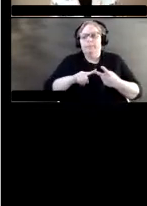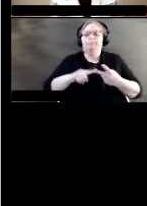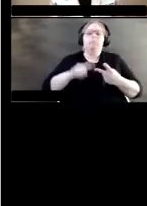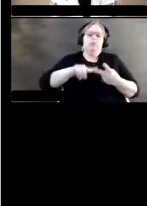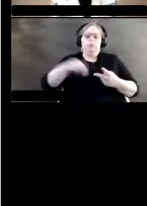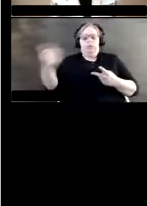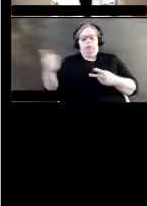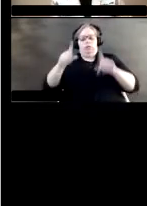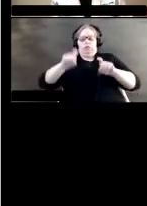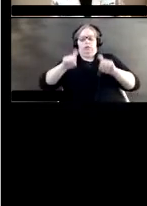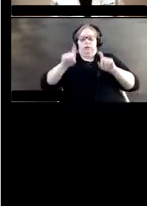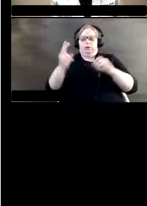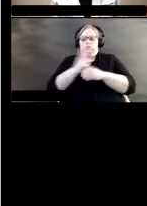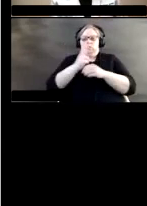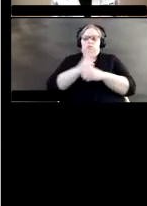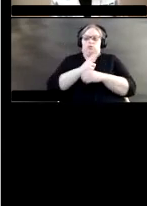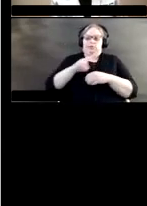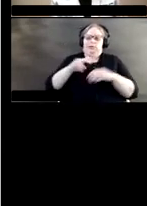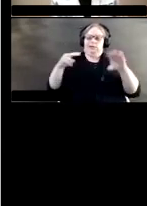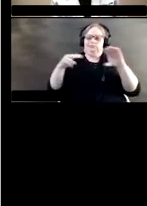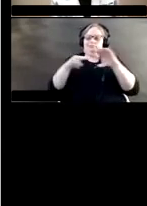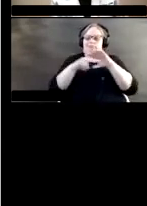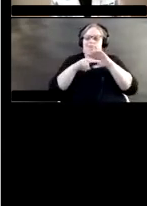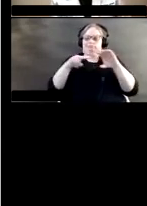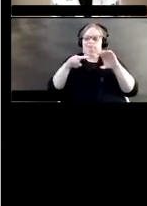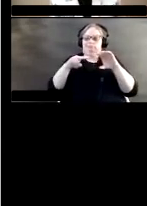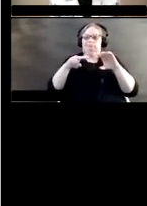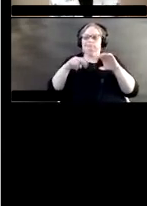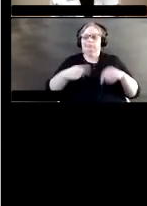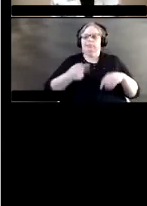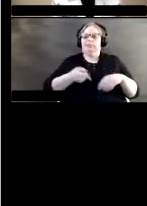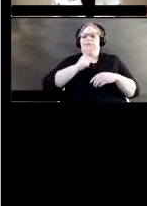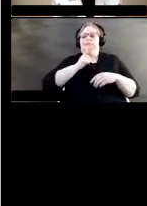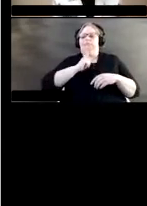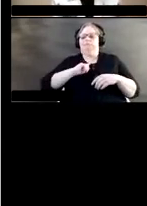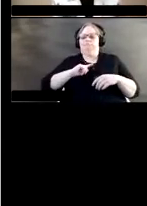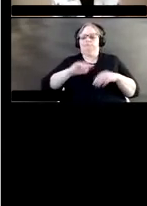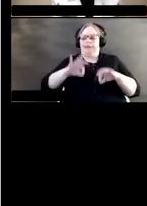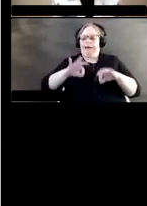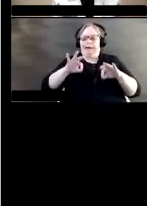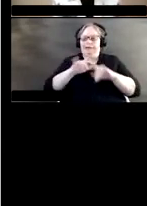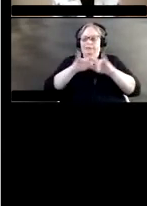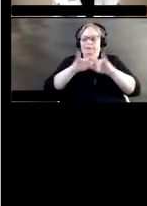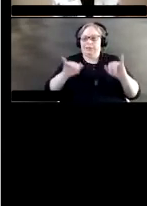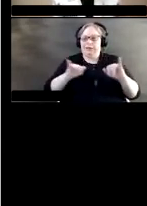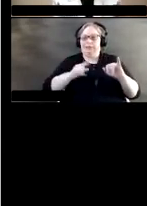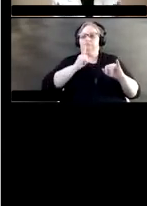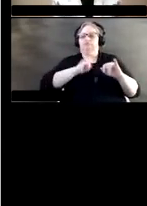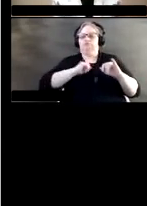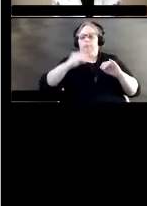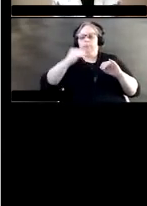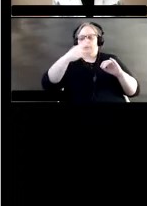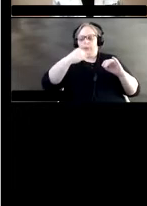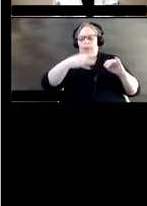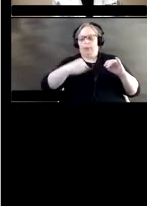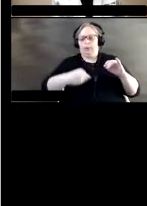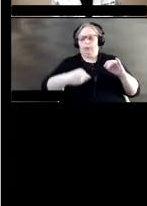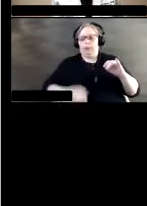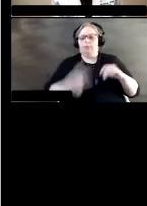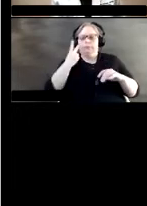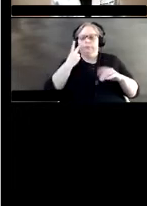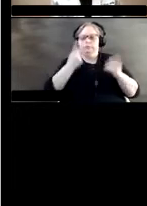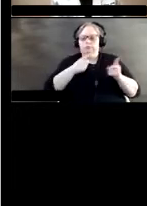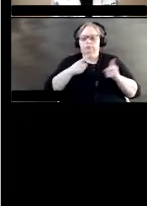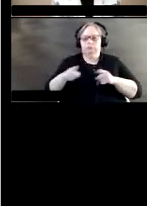throat or if this is related to the actual swallowing reflex being diminished. One of the tips